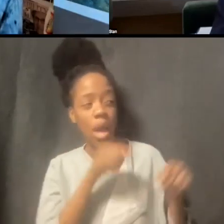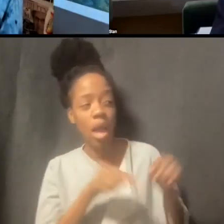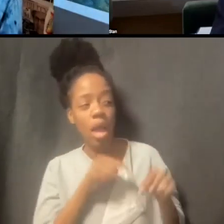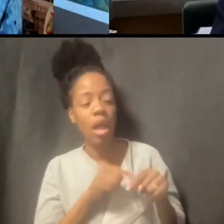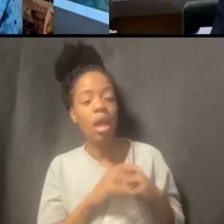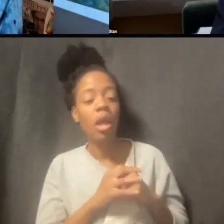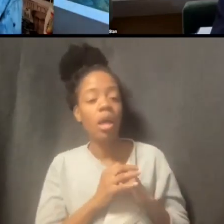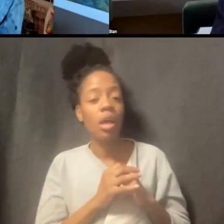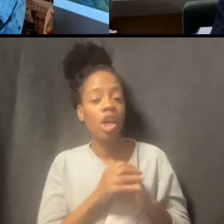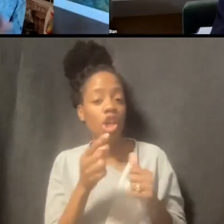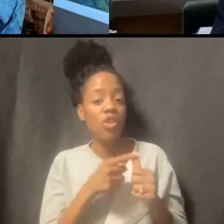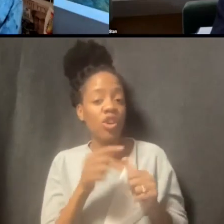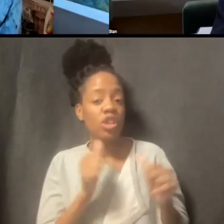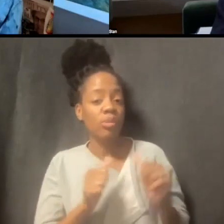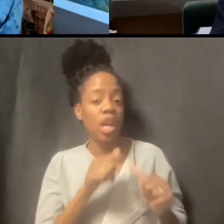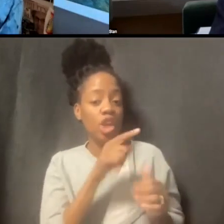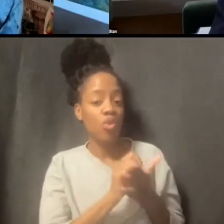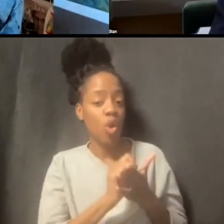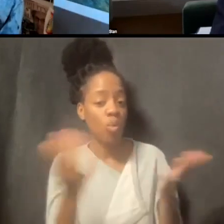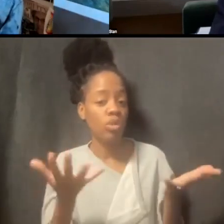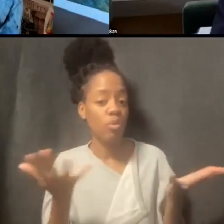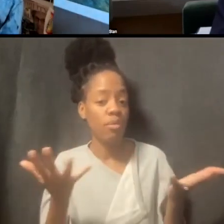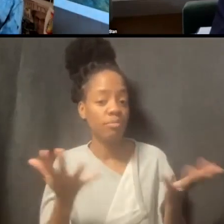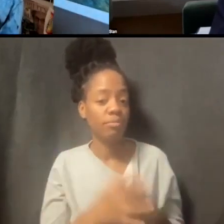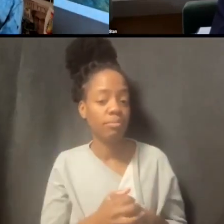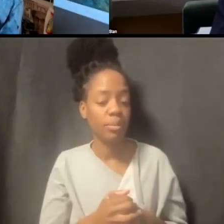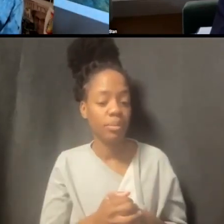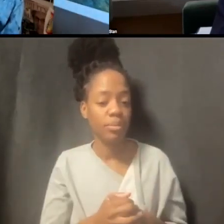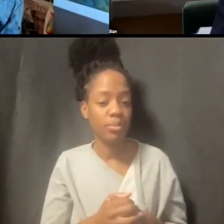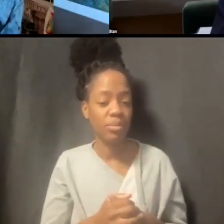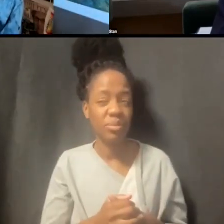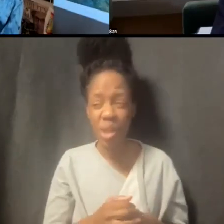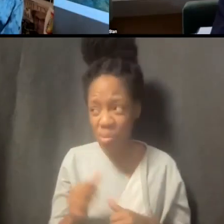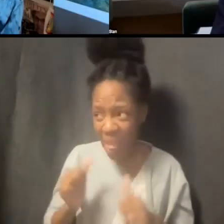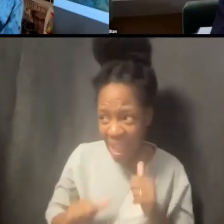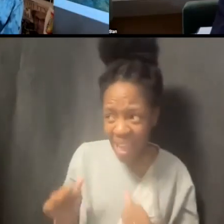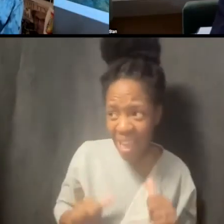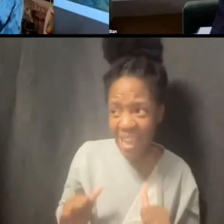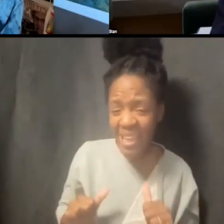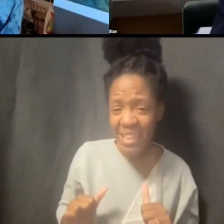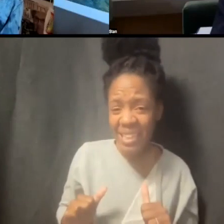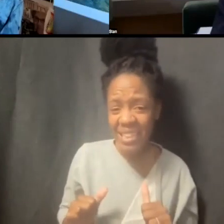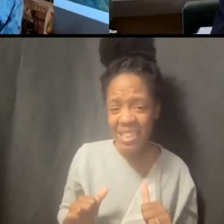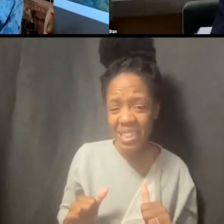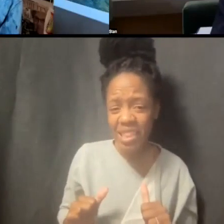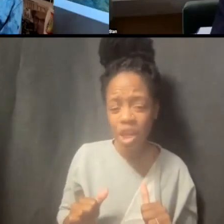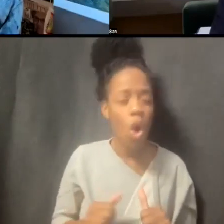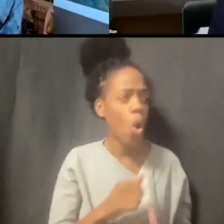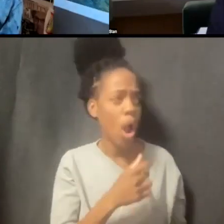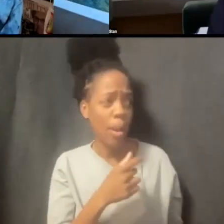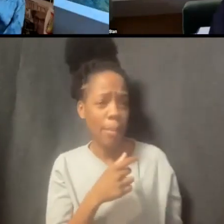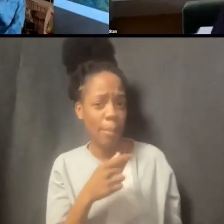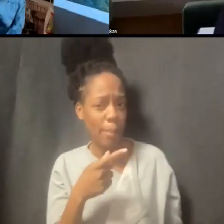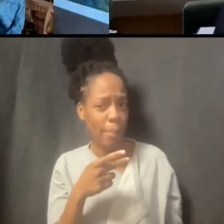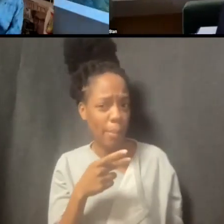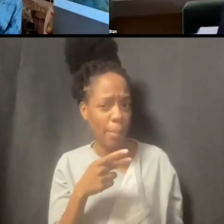the first play that you ever wrote or first something? Play? Yeah, or like you said, a pilot. When